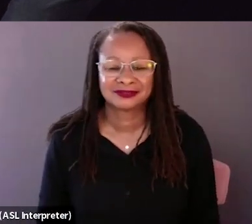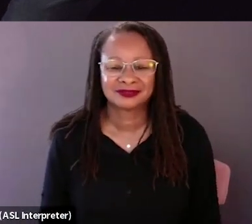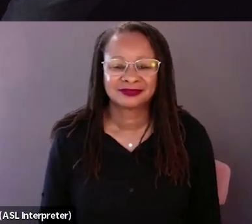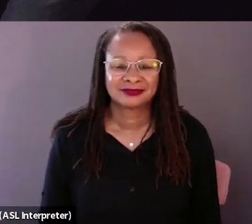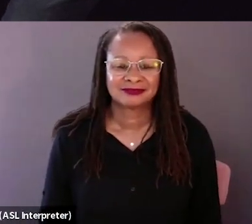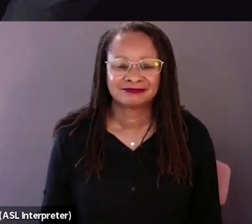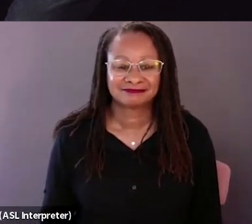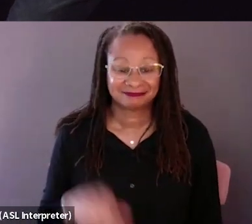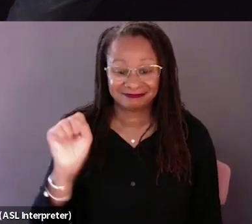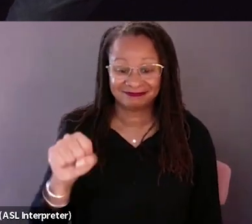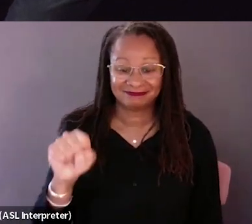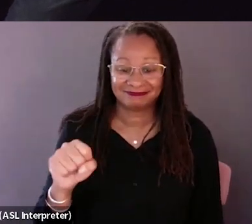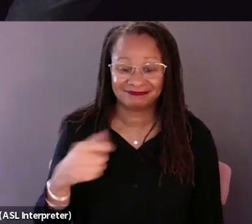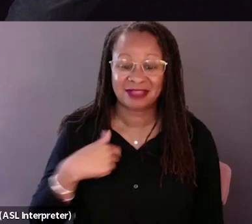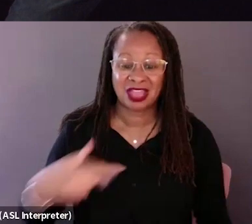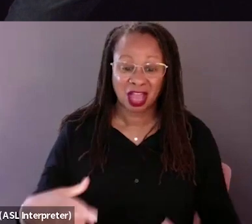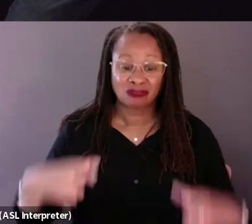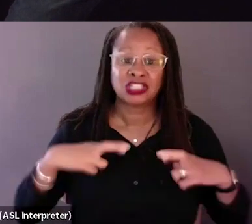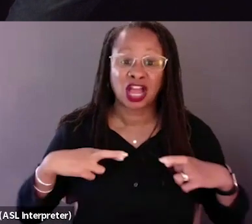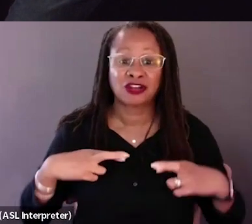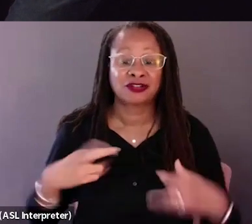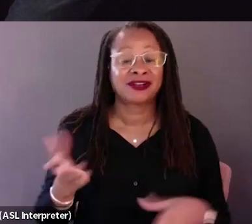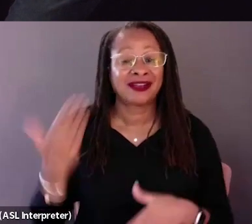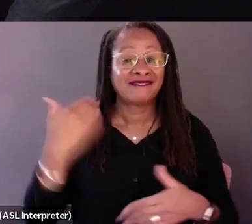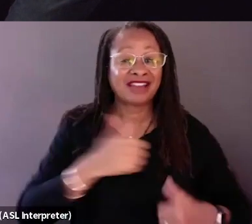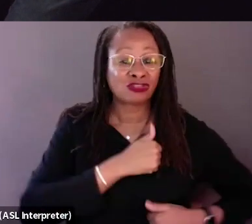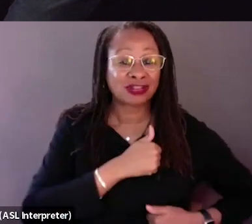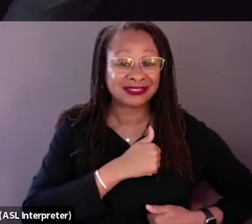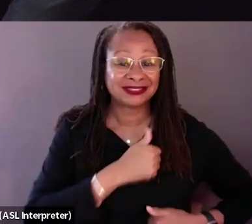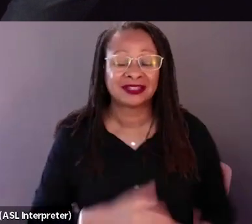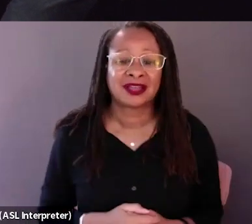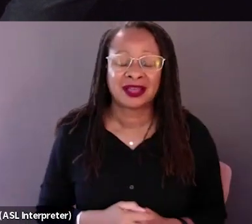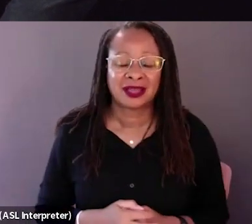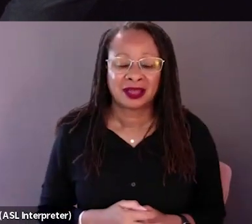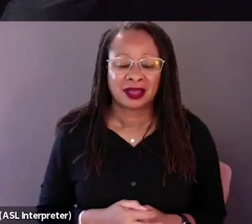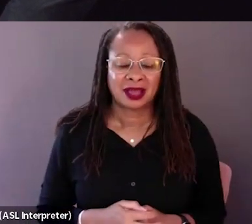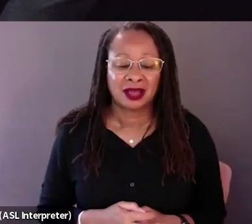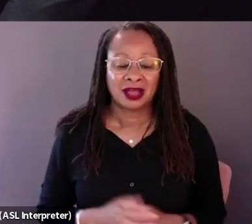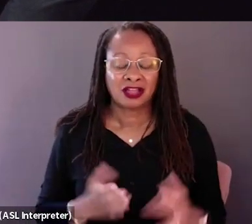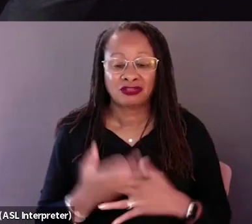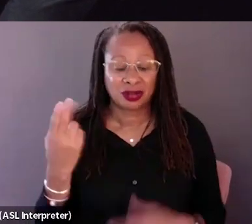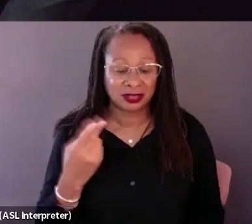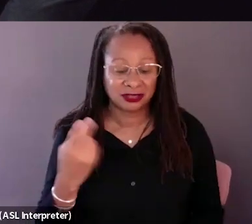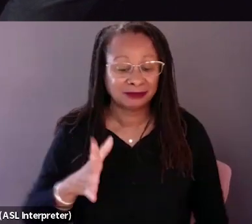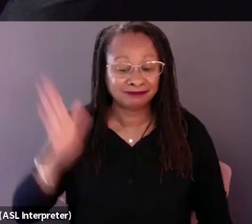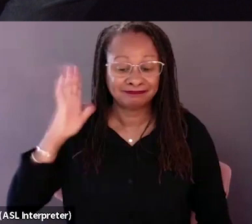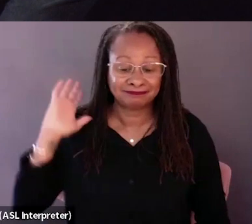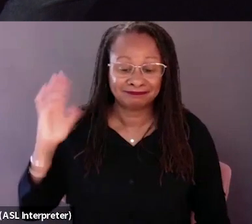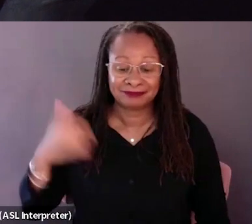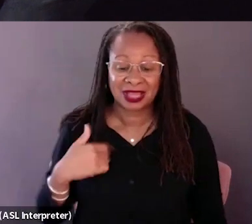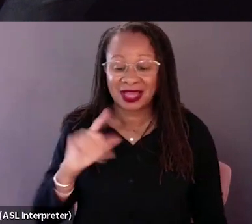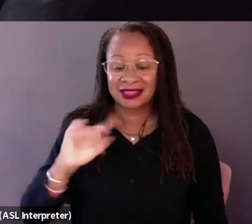Yes, I'm a retired veteran, and to the history, something back then during the Thai